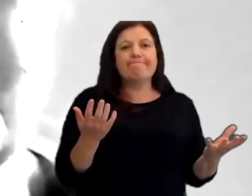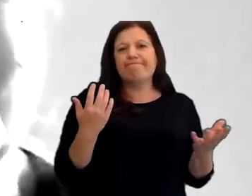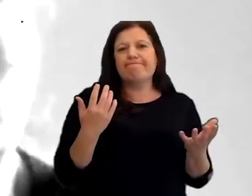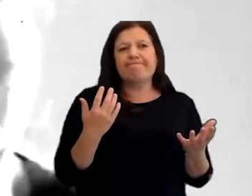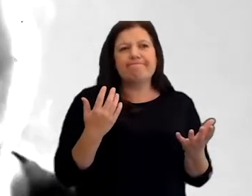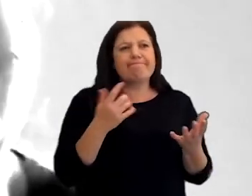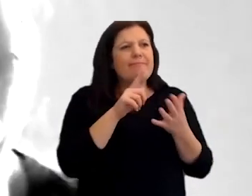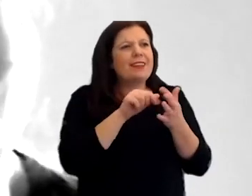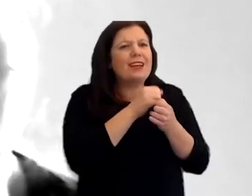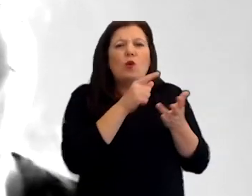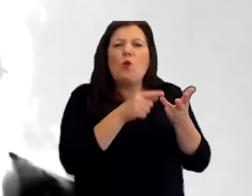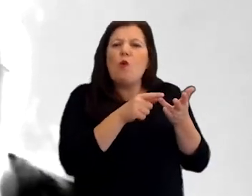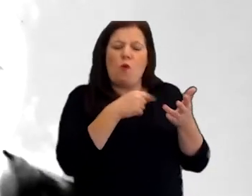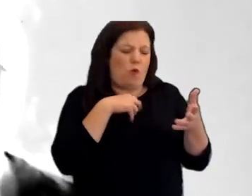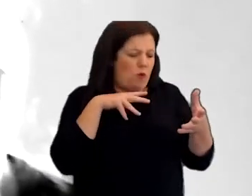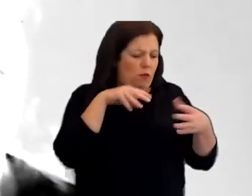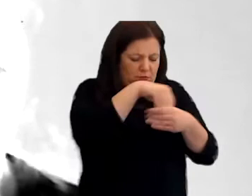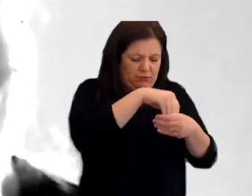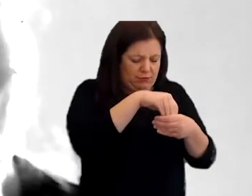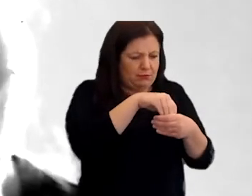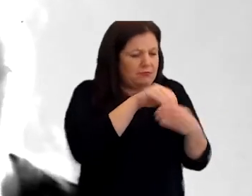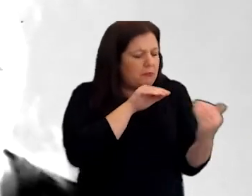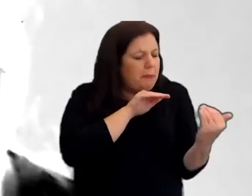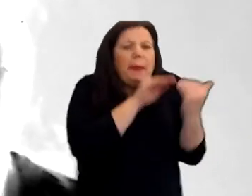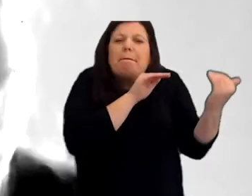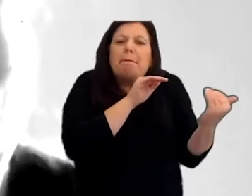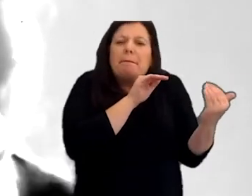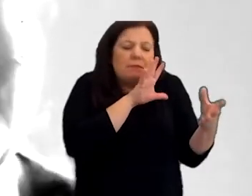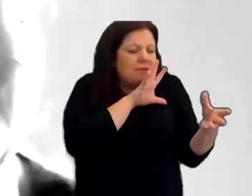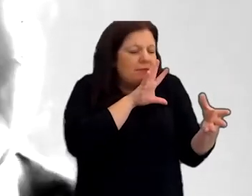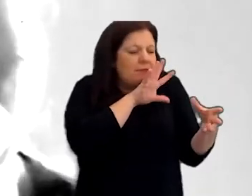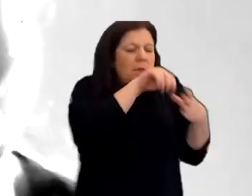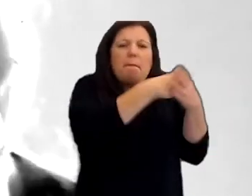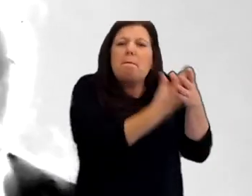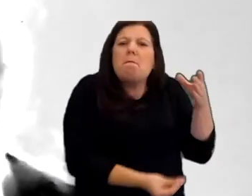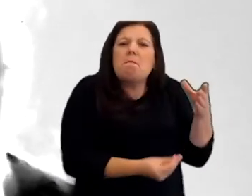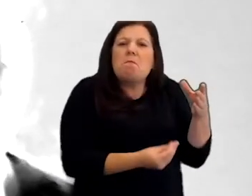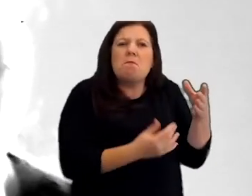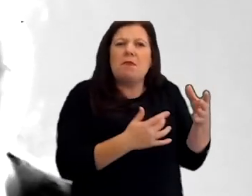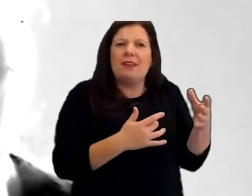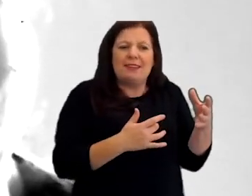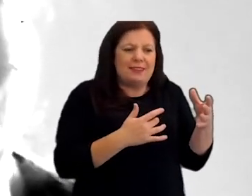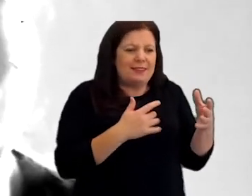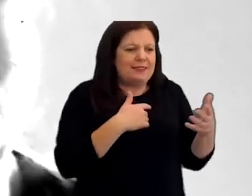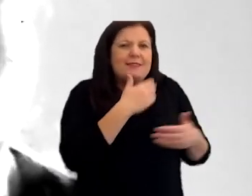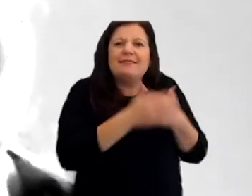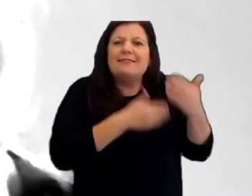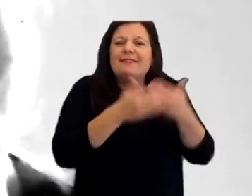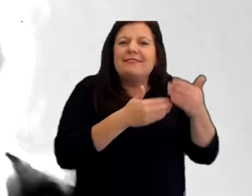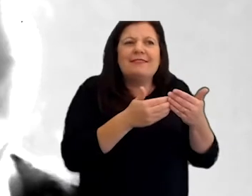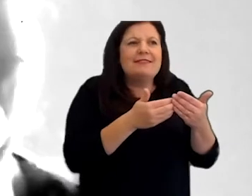just feels like belonging. It's amazing how you just settle into it, and something